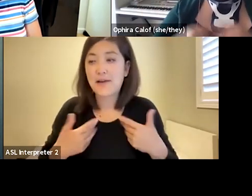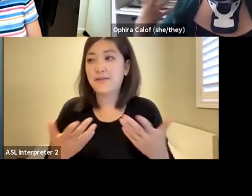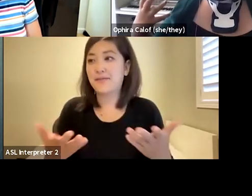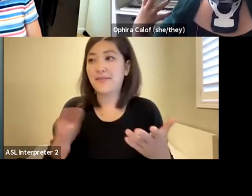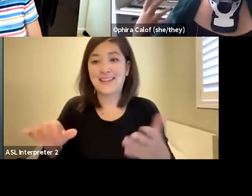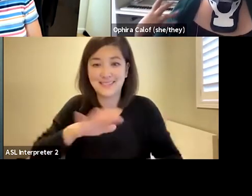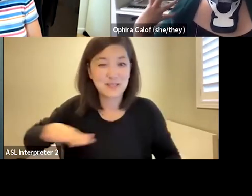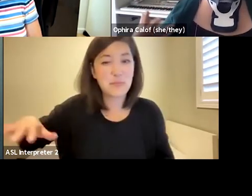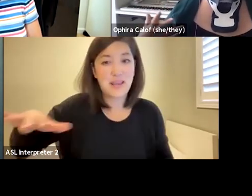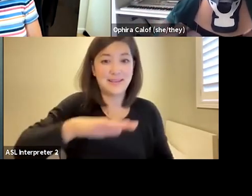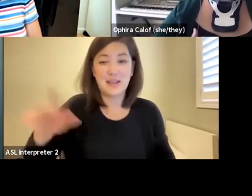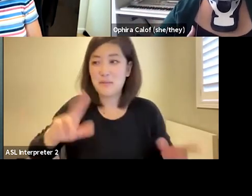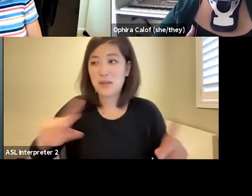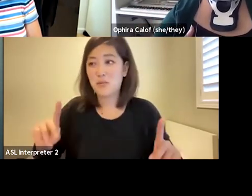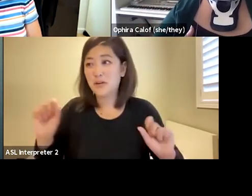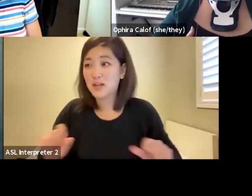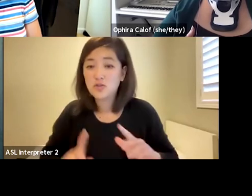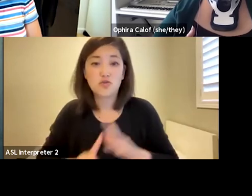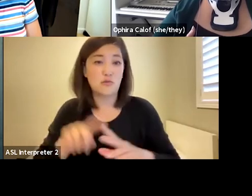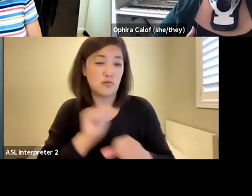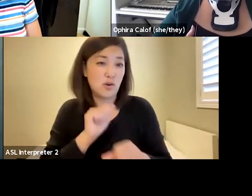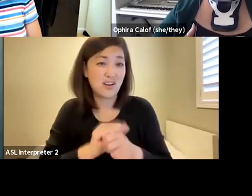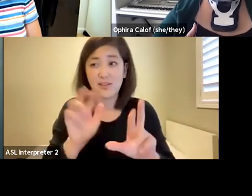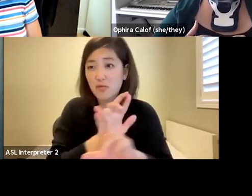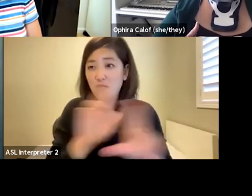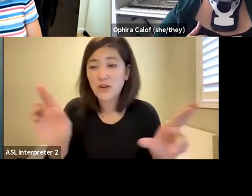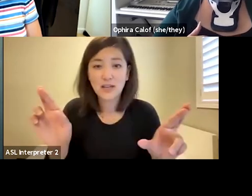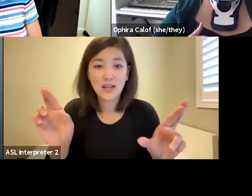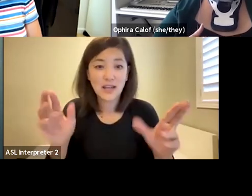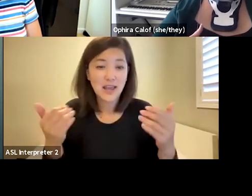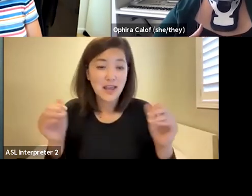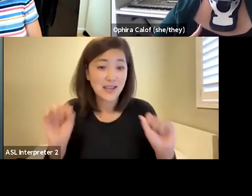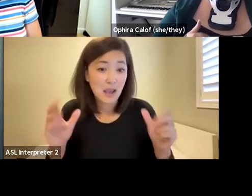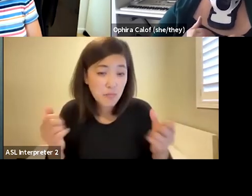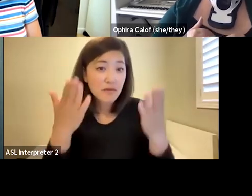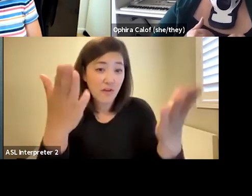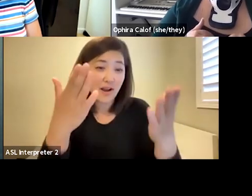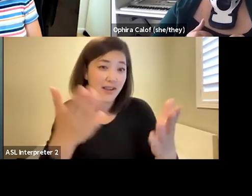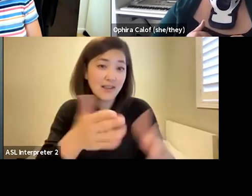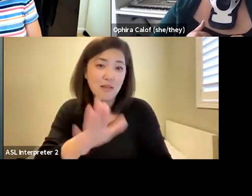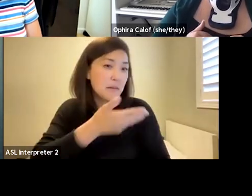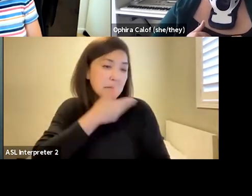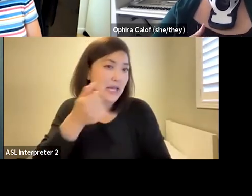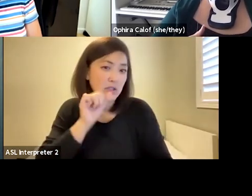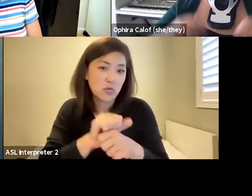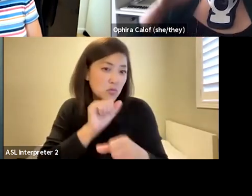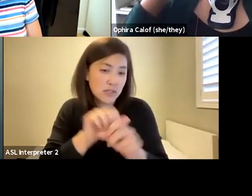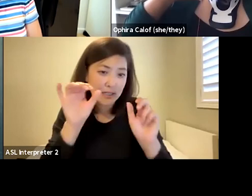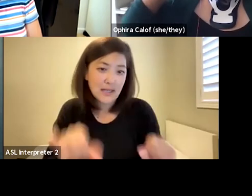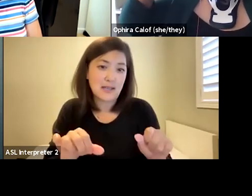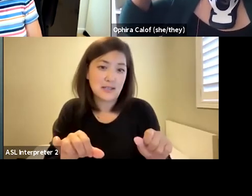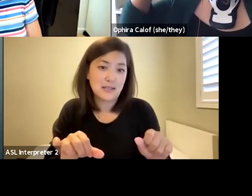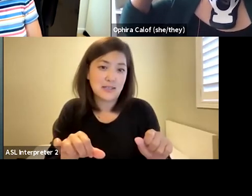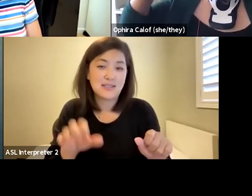forward their best work, their best selves, because we've structured things accordingly. And I think that